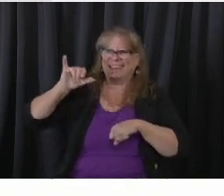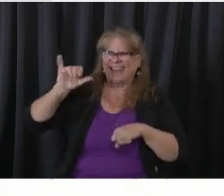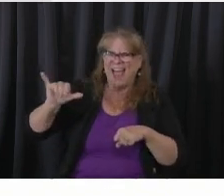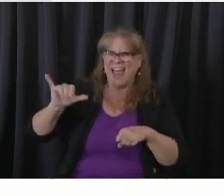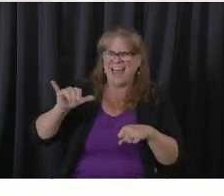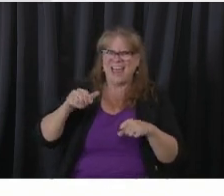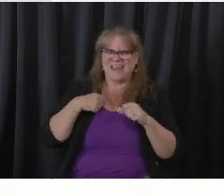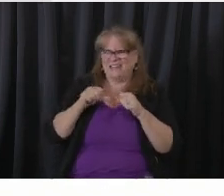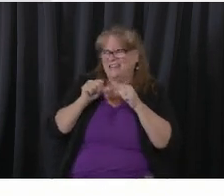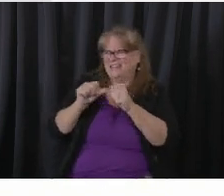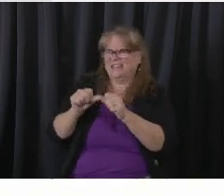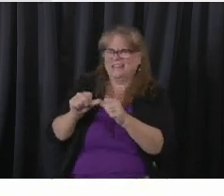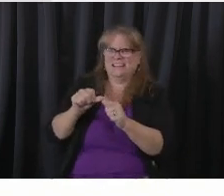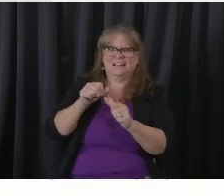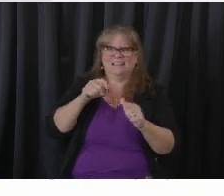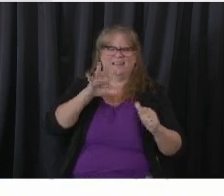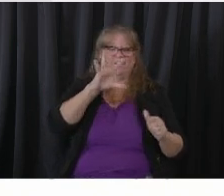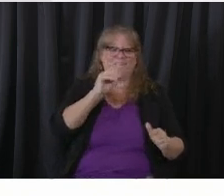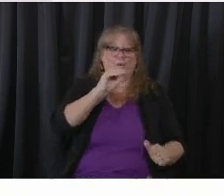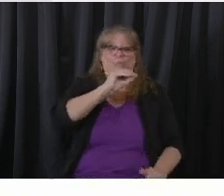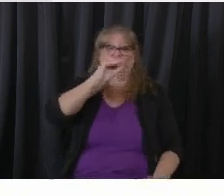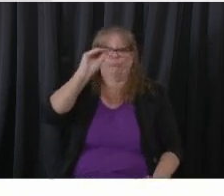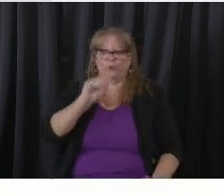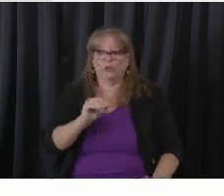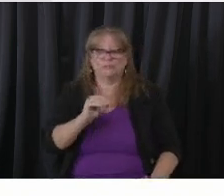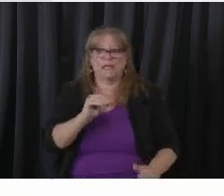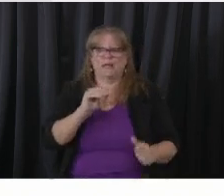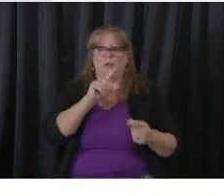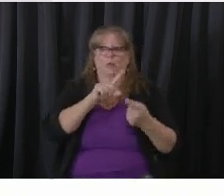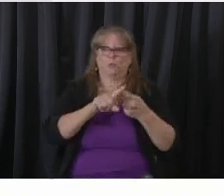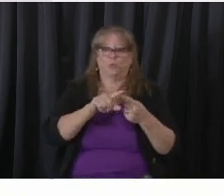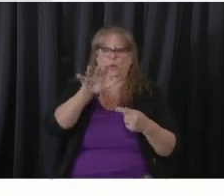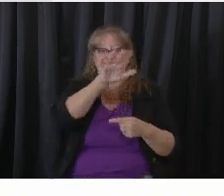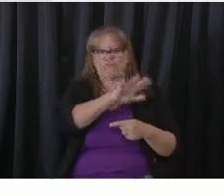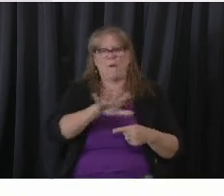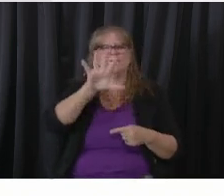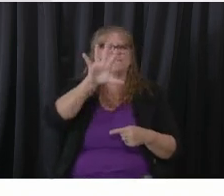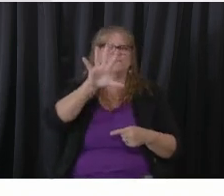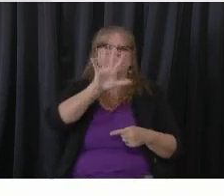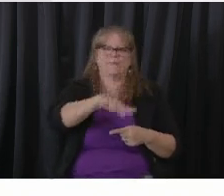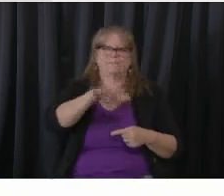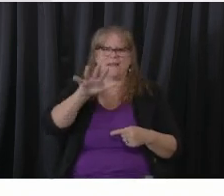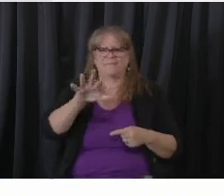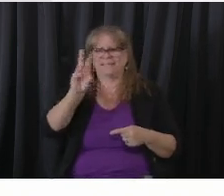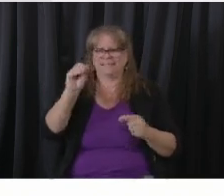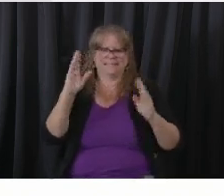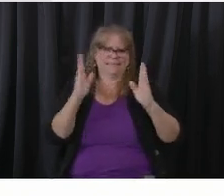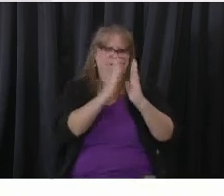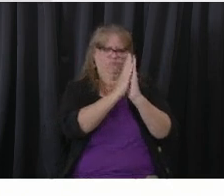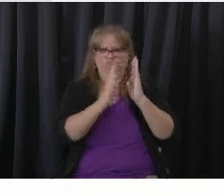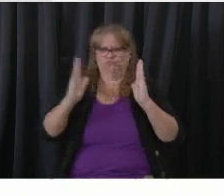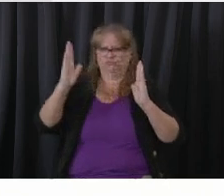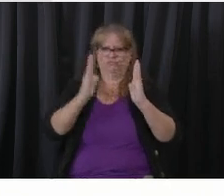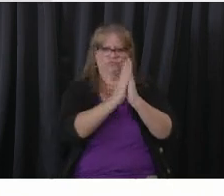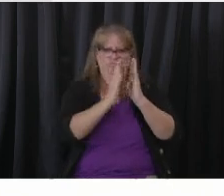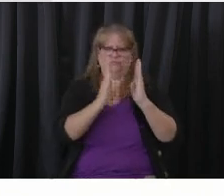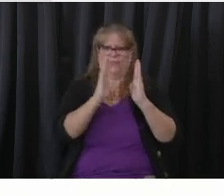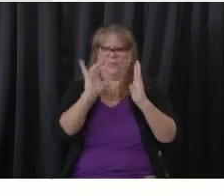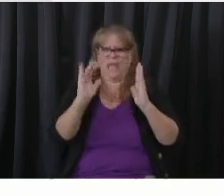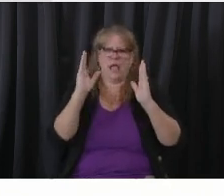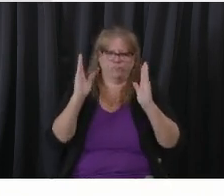to 55% or 60%, that's sort of the range that we've been in for the last couple of weeks. You'll see that we see a substantial increase in the number of